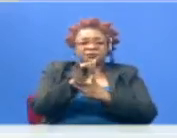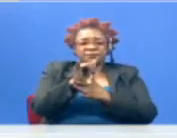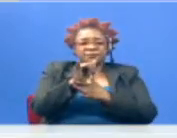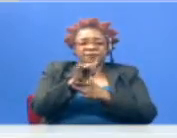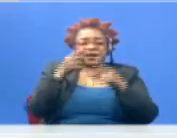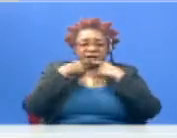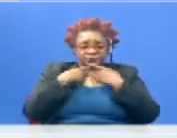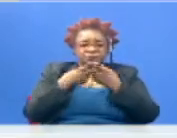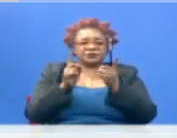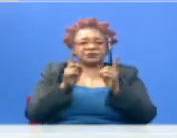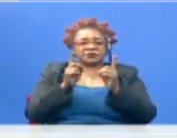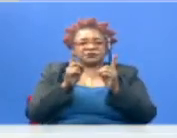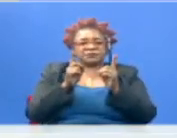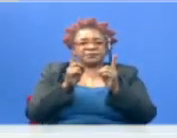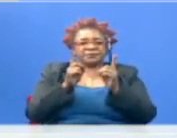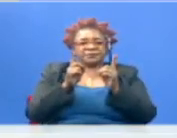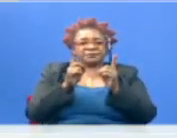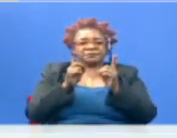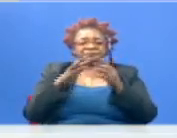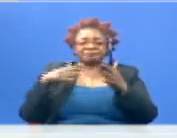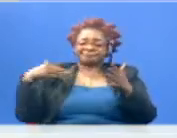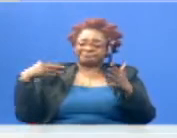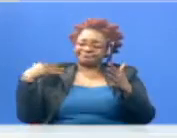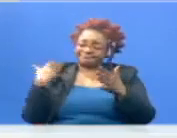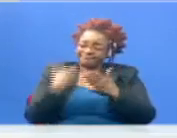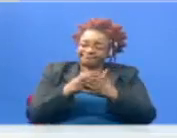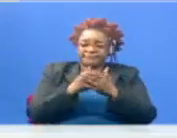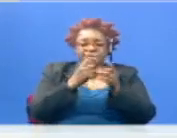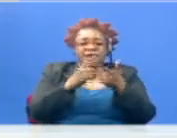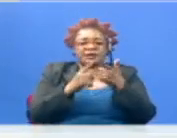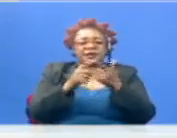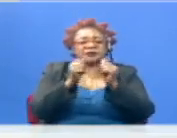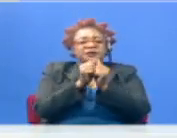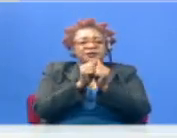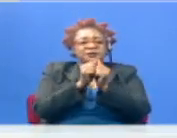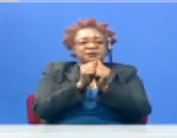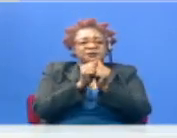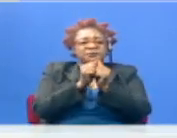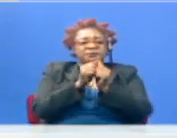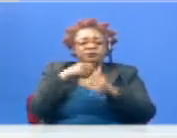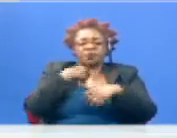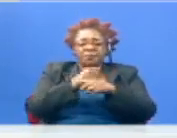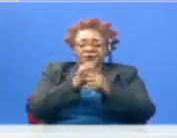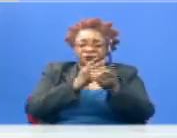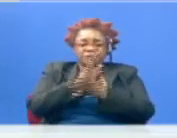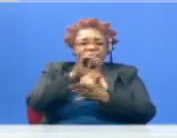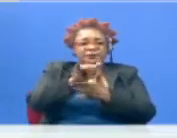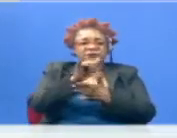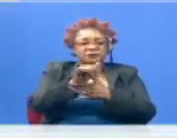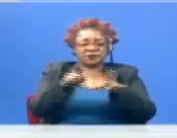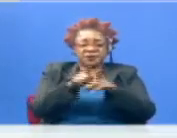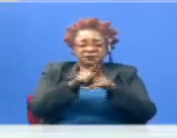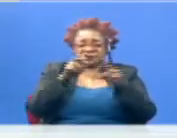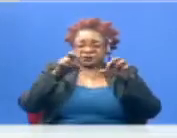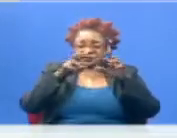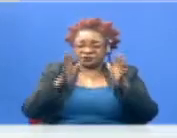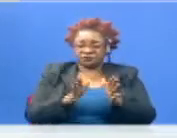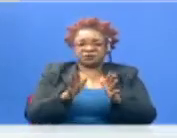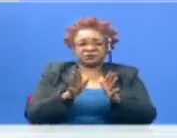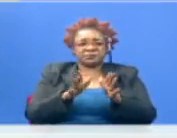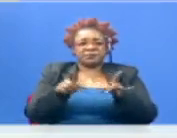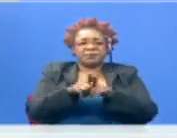announcement. It has taken 10 years to get this ban lifted. And as researchers and as the director of research at